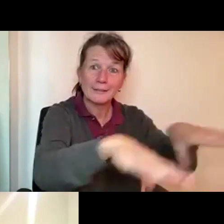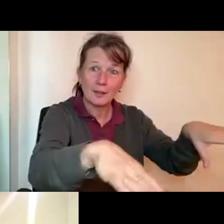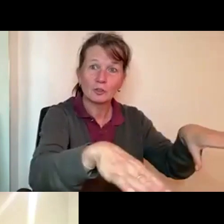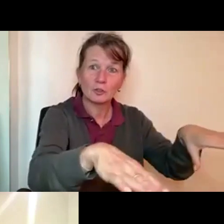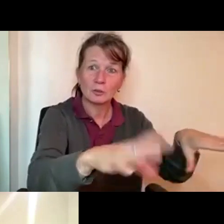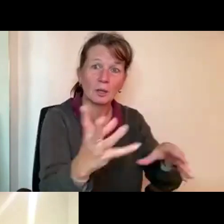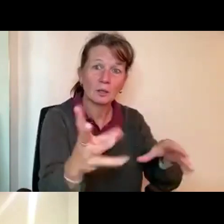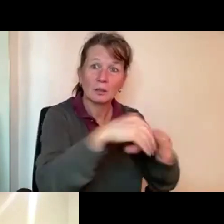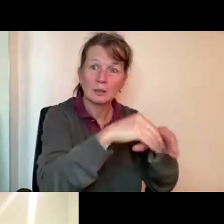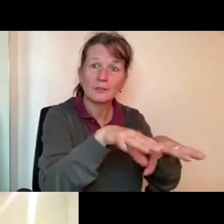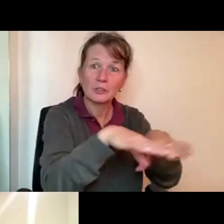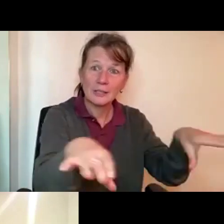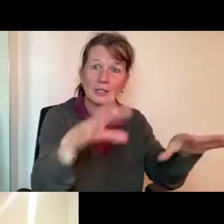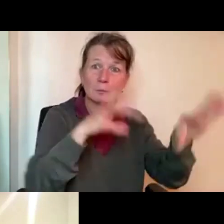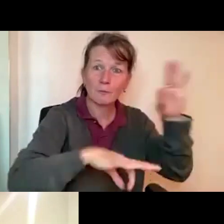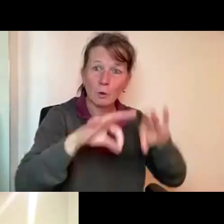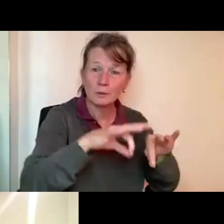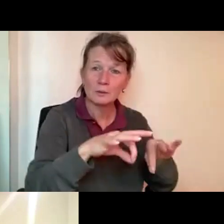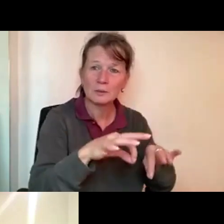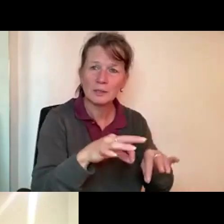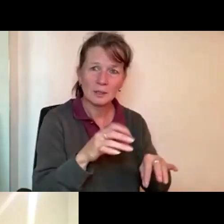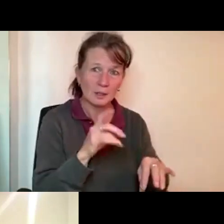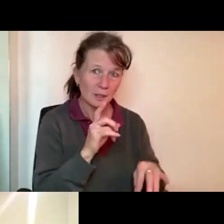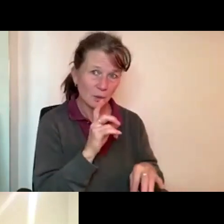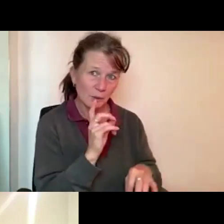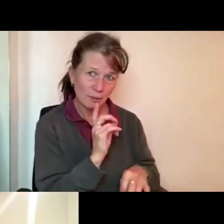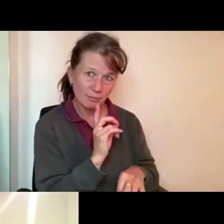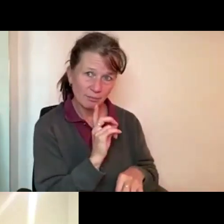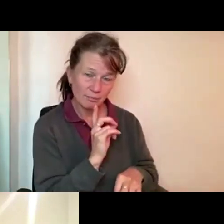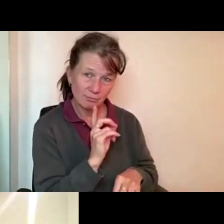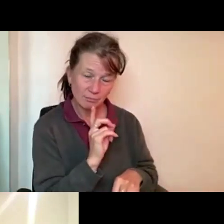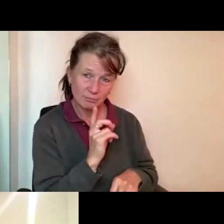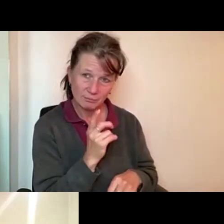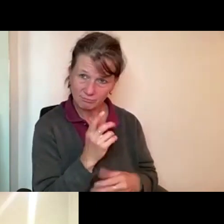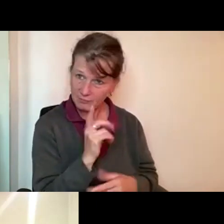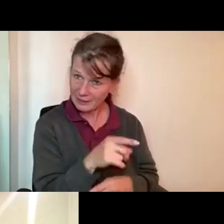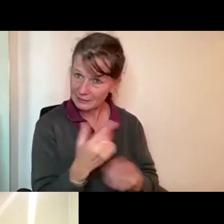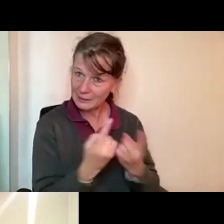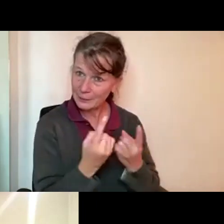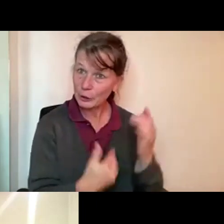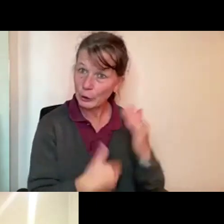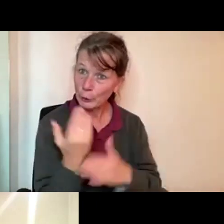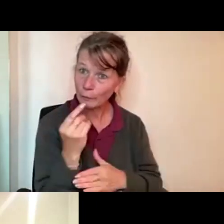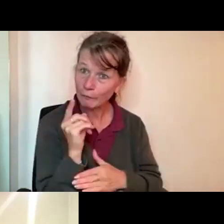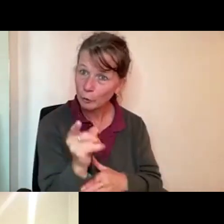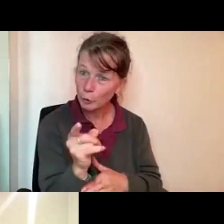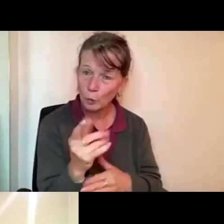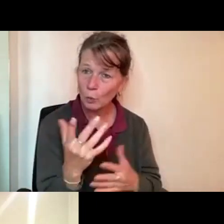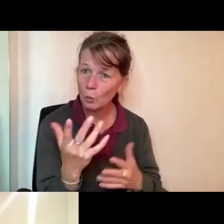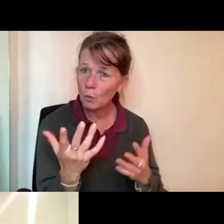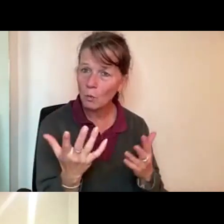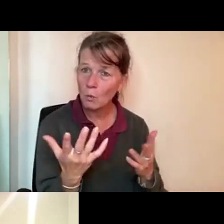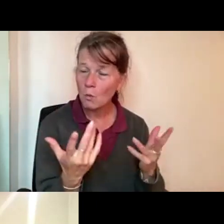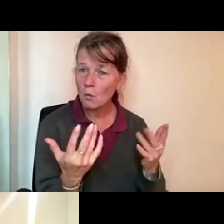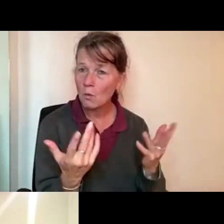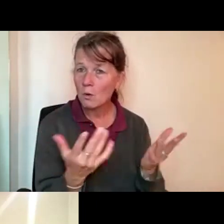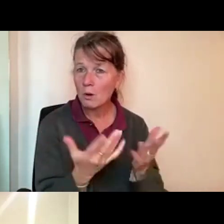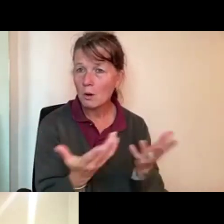the staged performance, and whether that was something new for you and